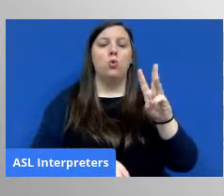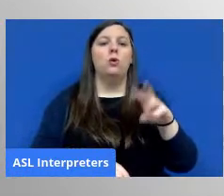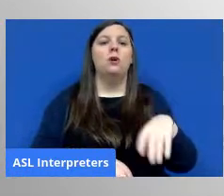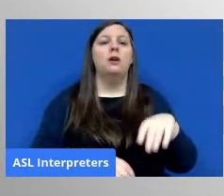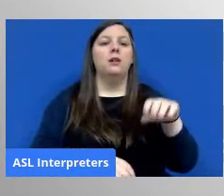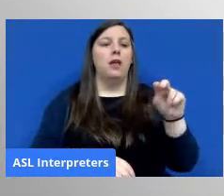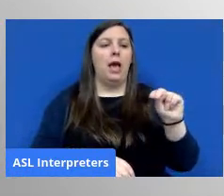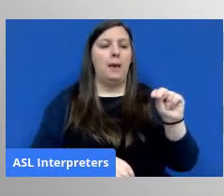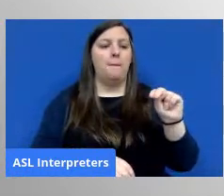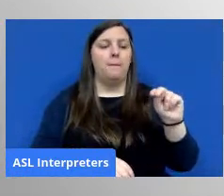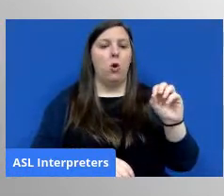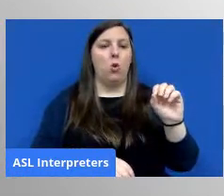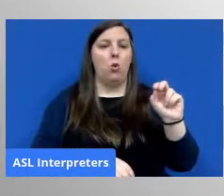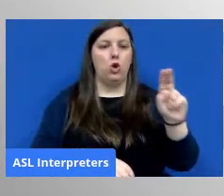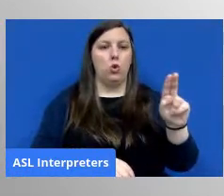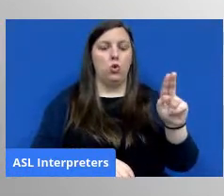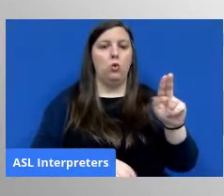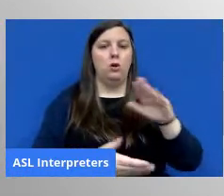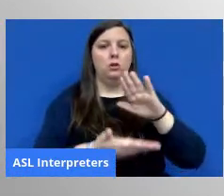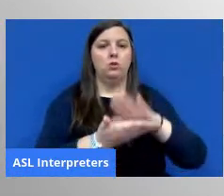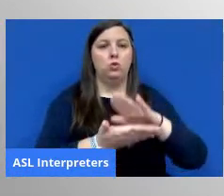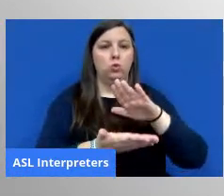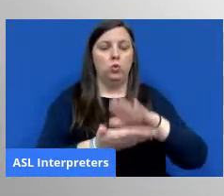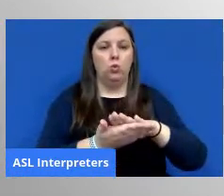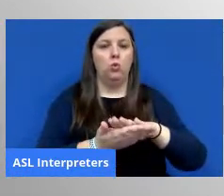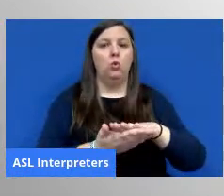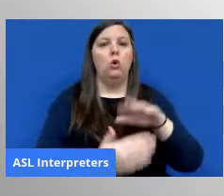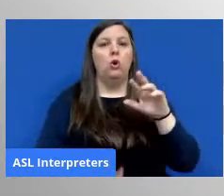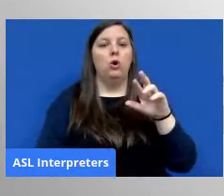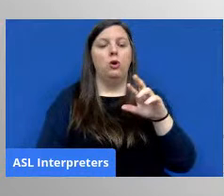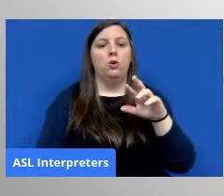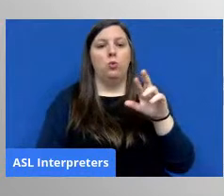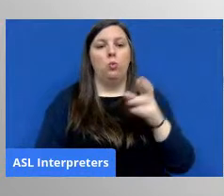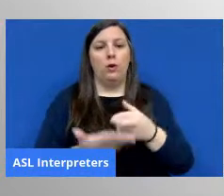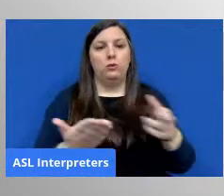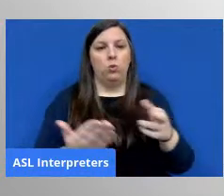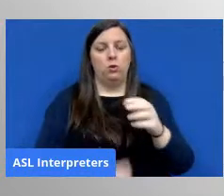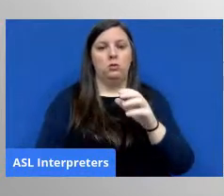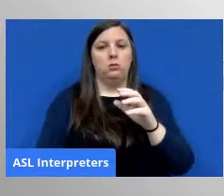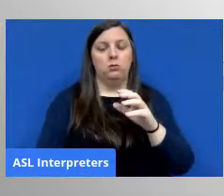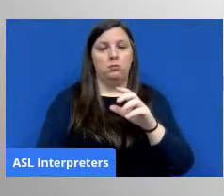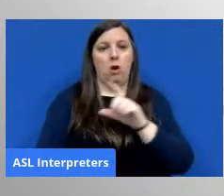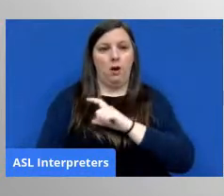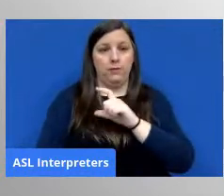MOU. And so I'm going to open the floor for a motion.